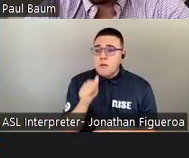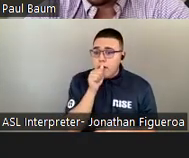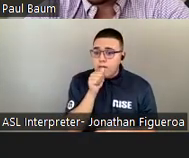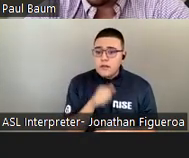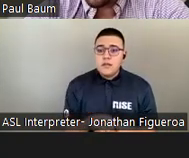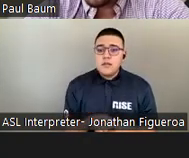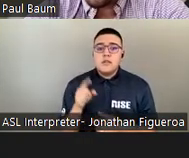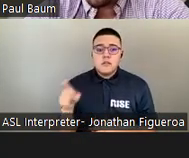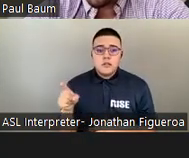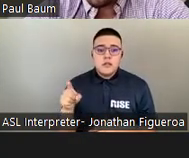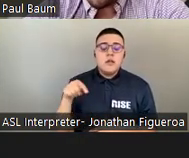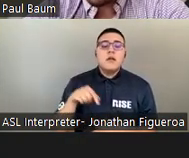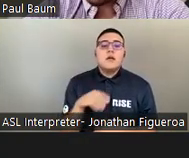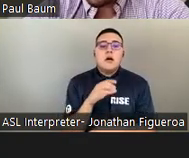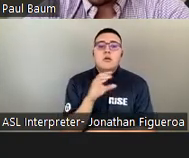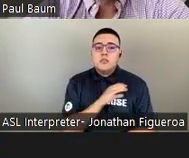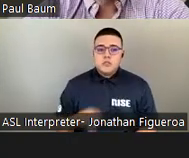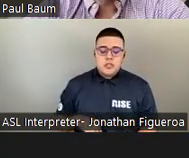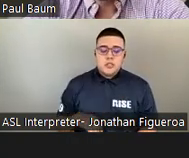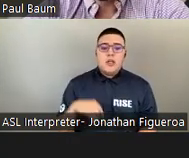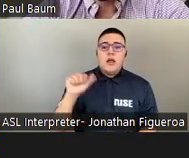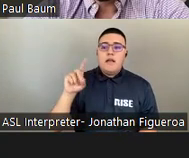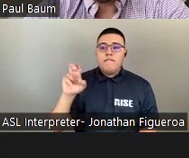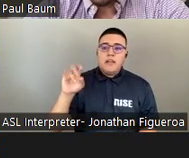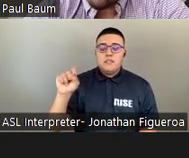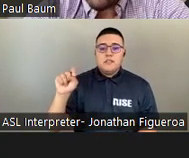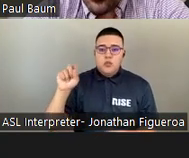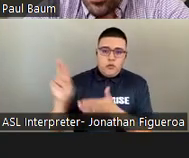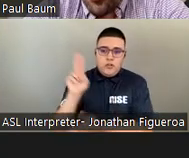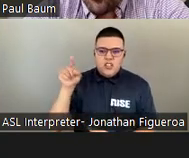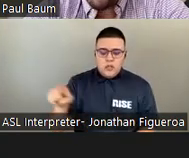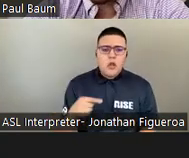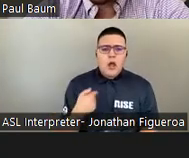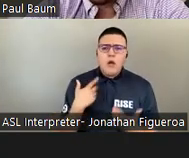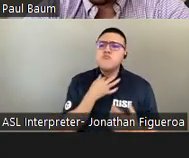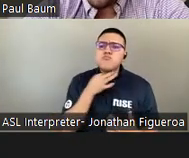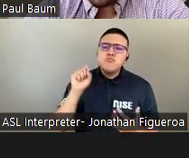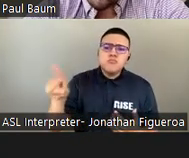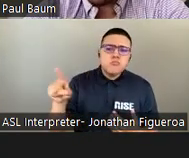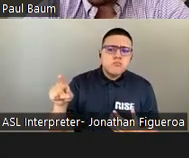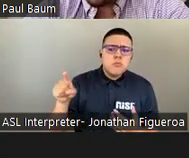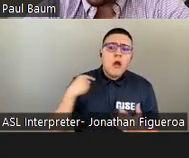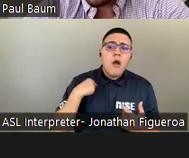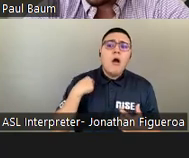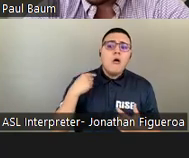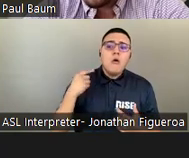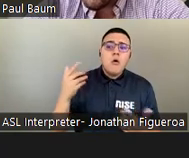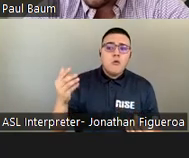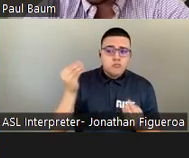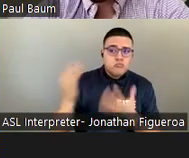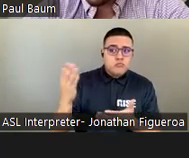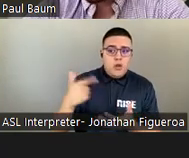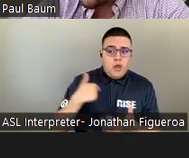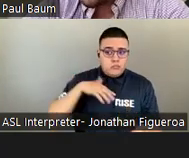Seventh-day Adventist university, I said, I want you to know that I am going to be doing